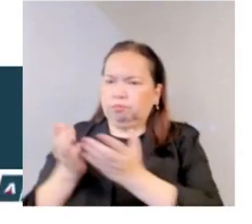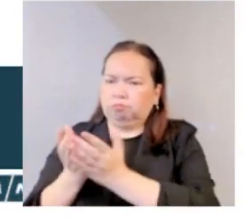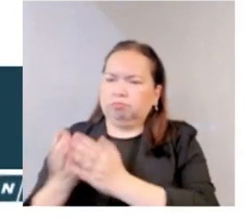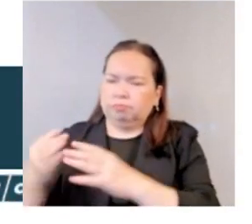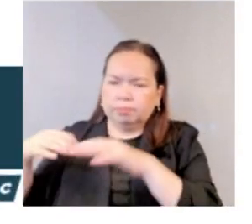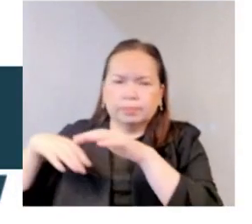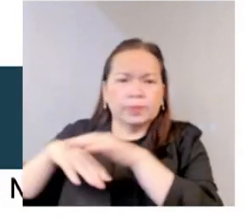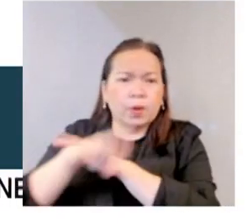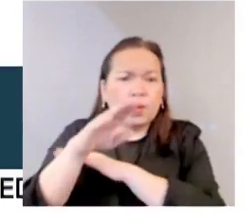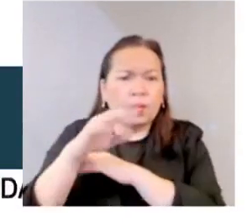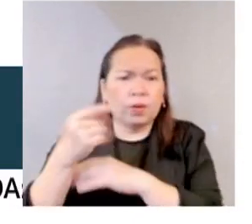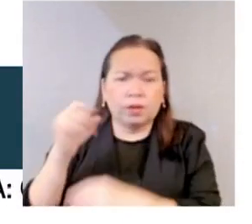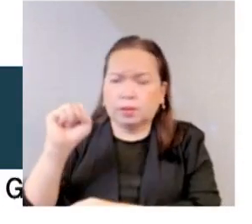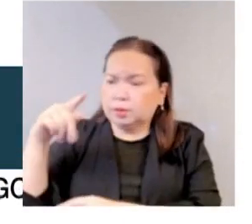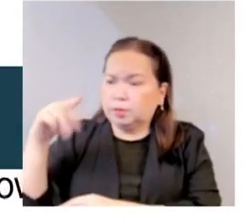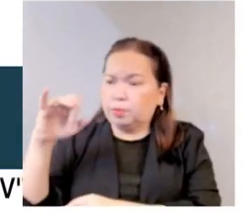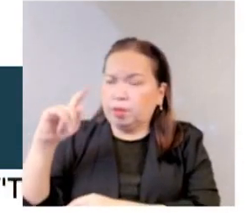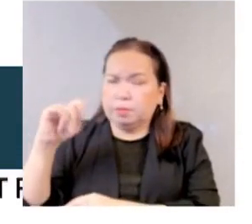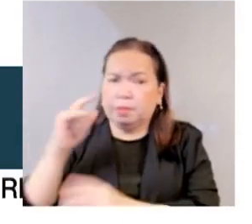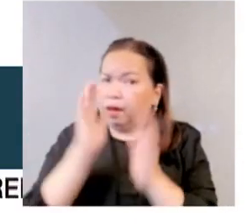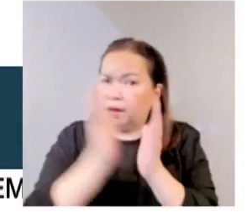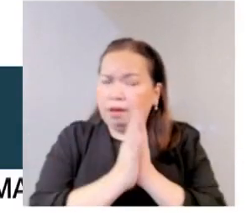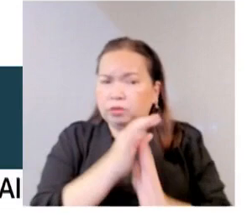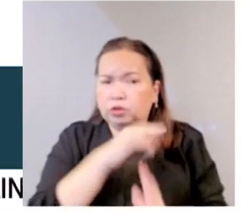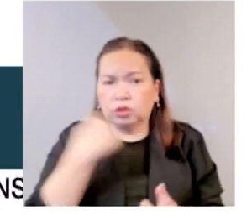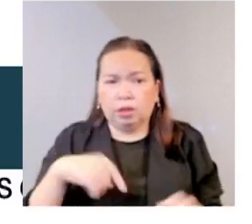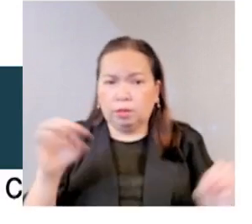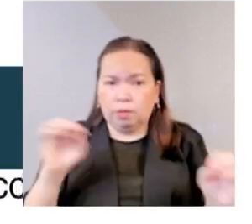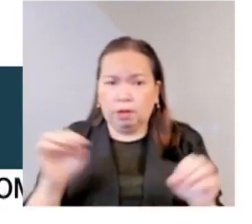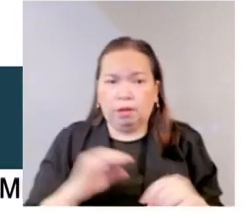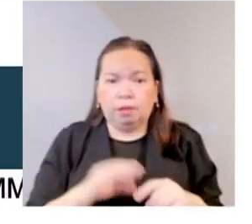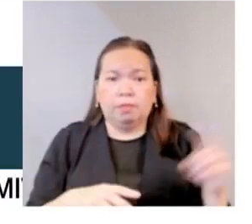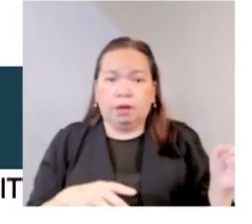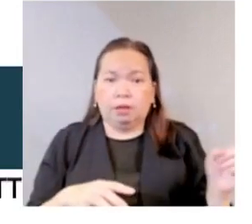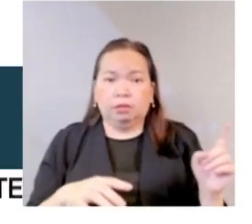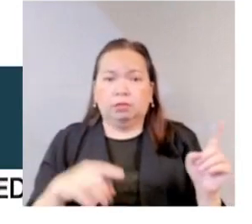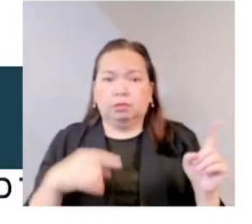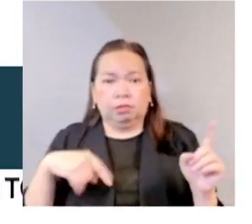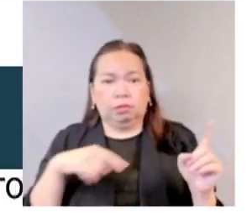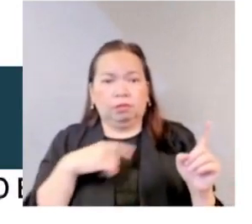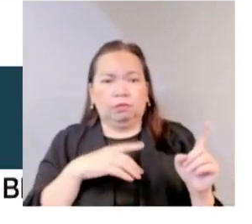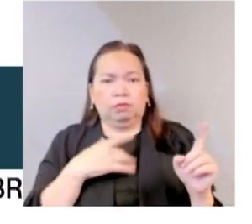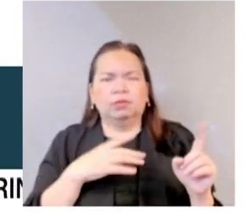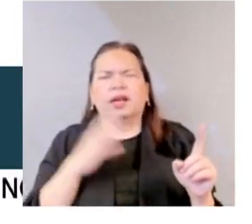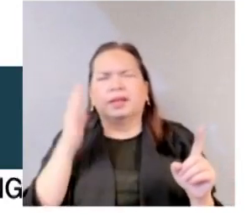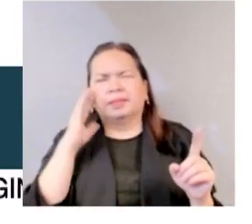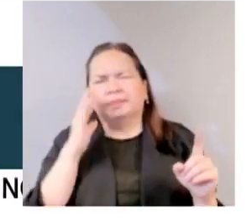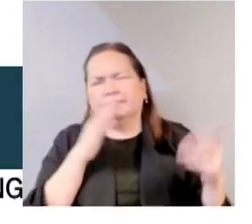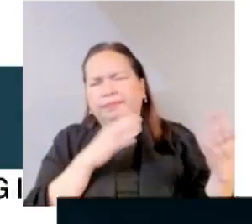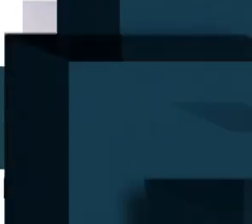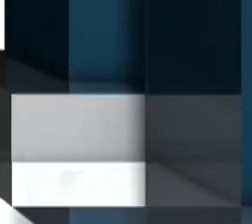Guard won't hesitate to use other tactics to block Philippine vessels from reaching the BRP Sierra Madre.